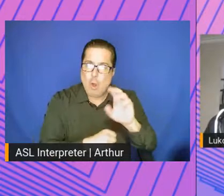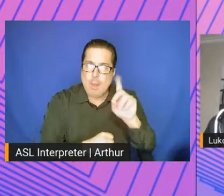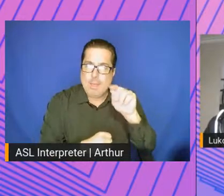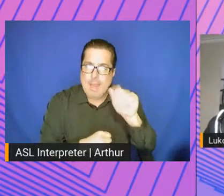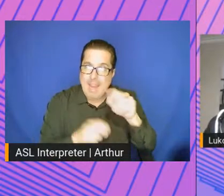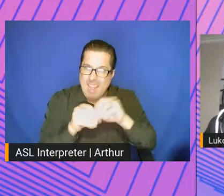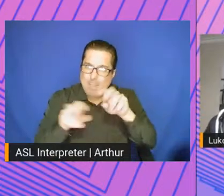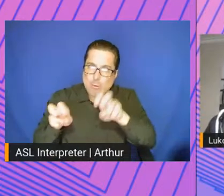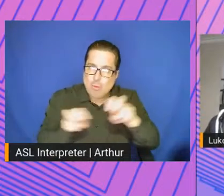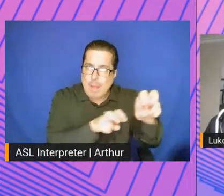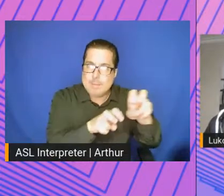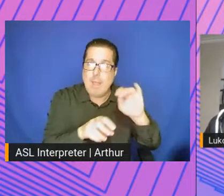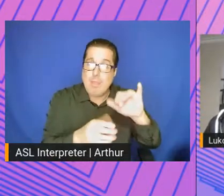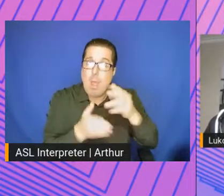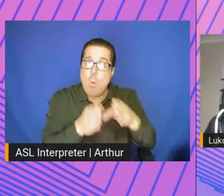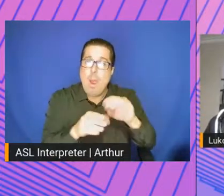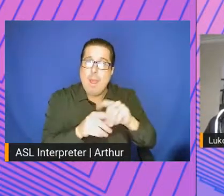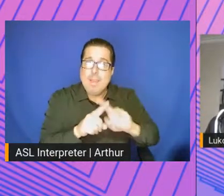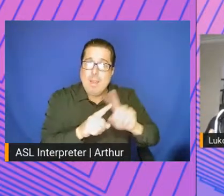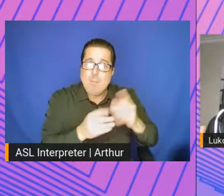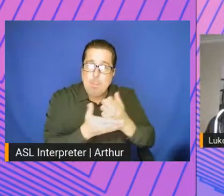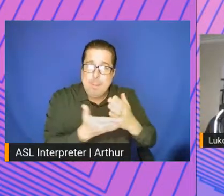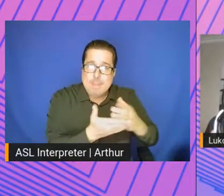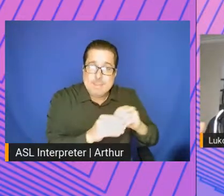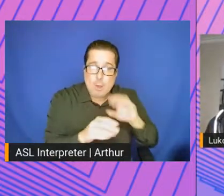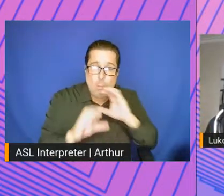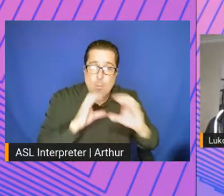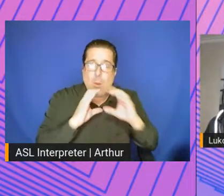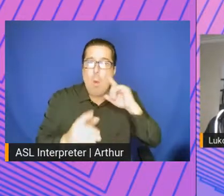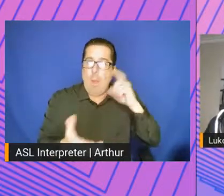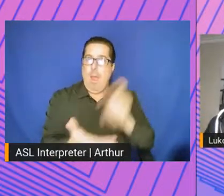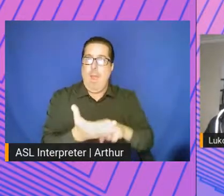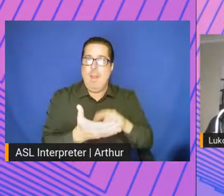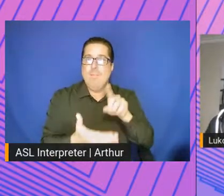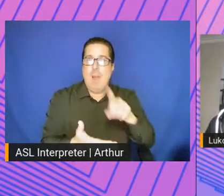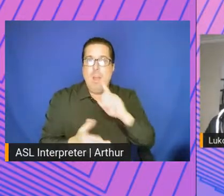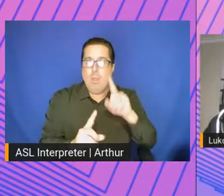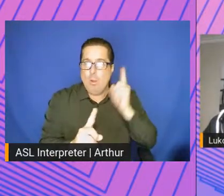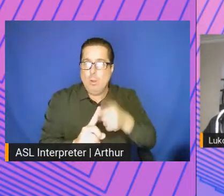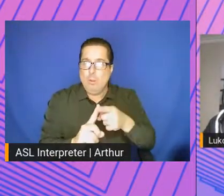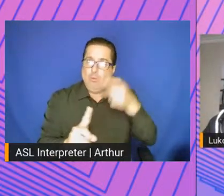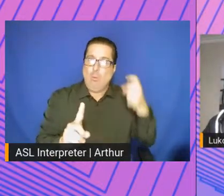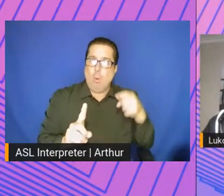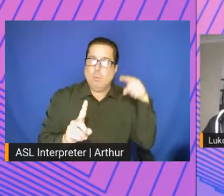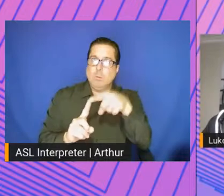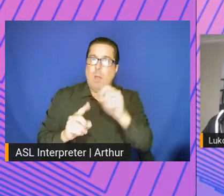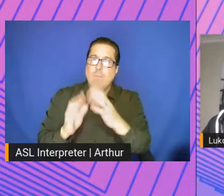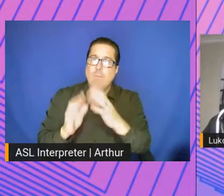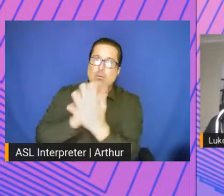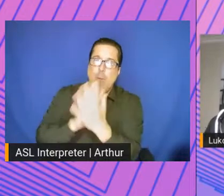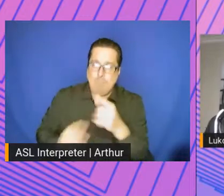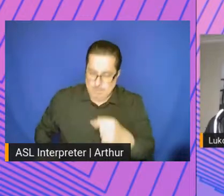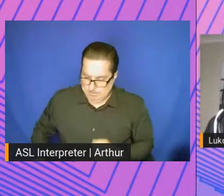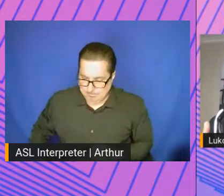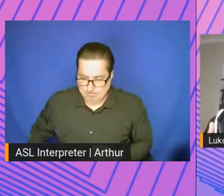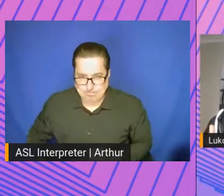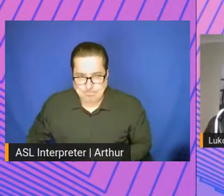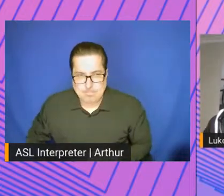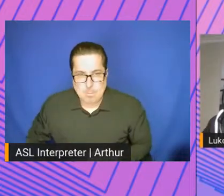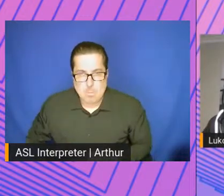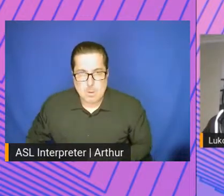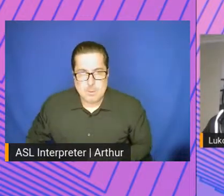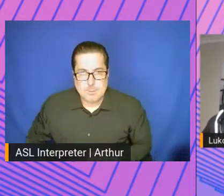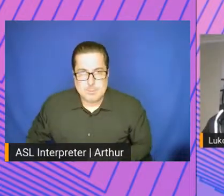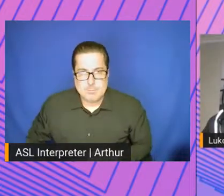way, also the different pieces that are communicating will be able to identify the source of traffic as well. And then, of course, there